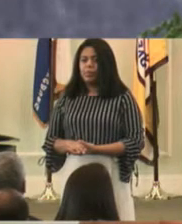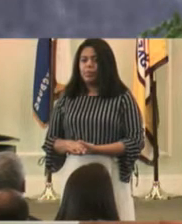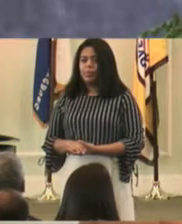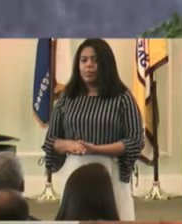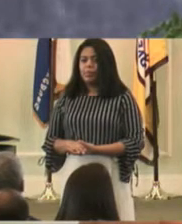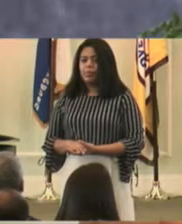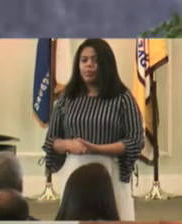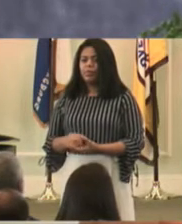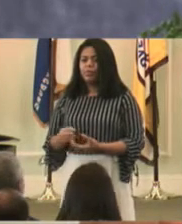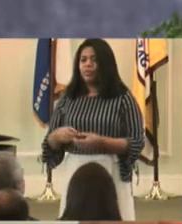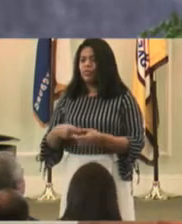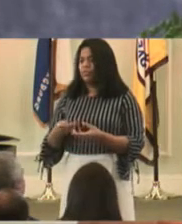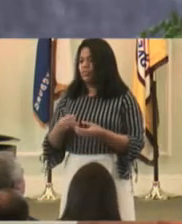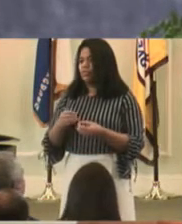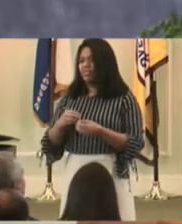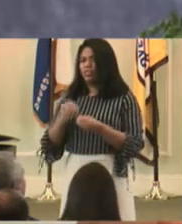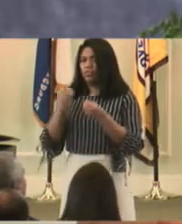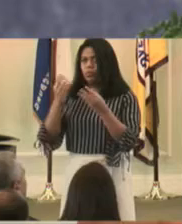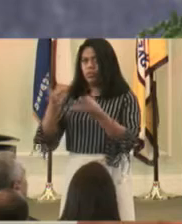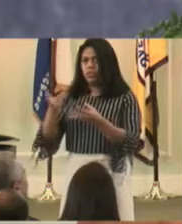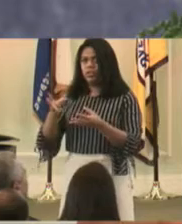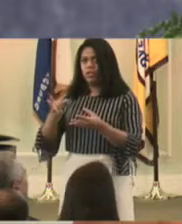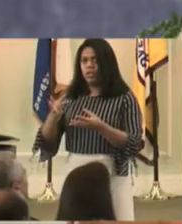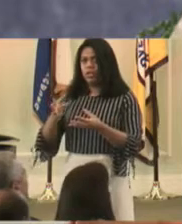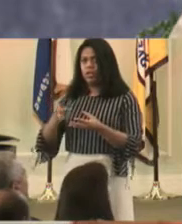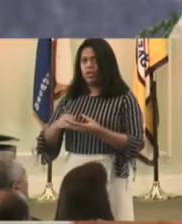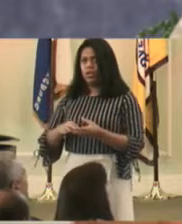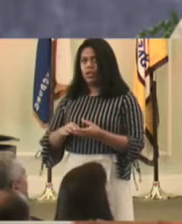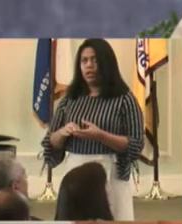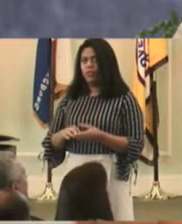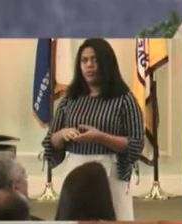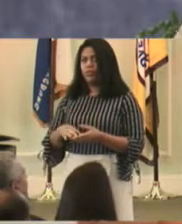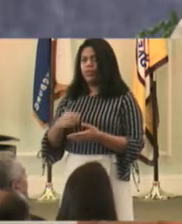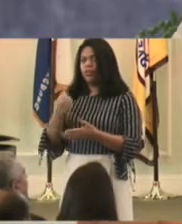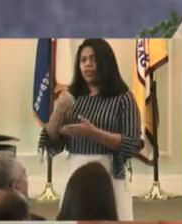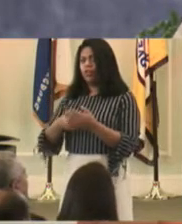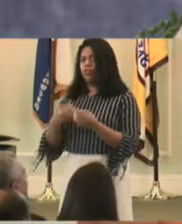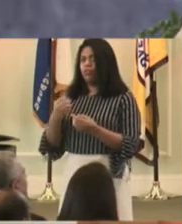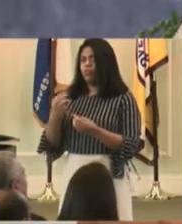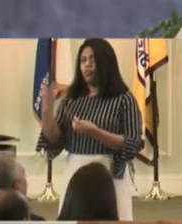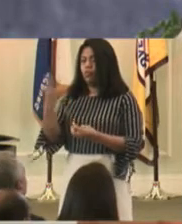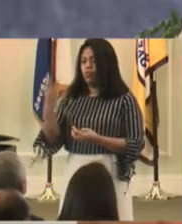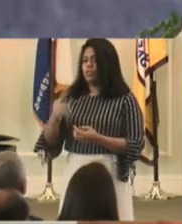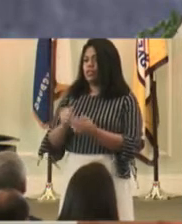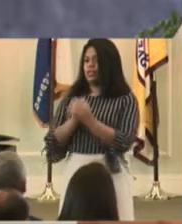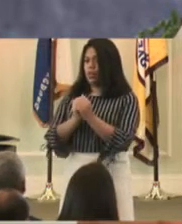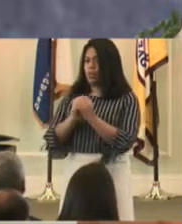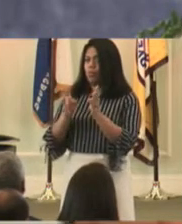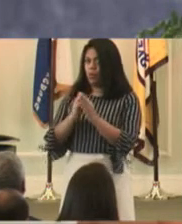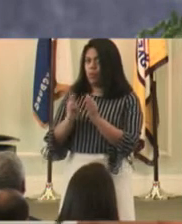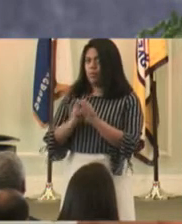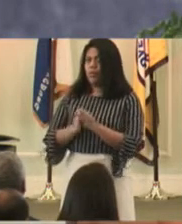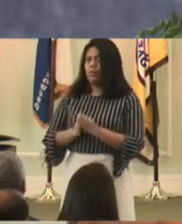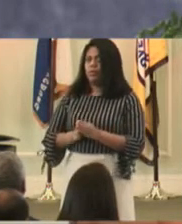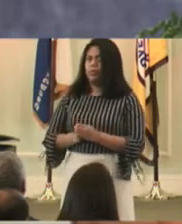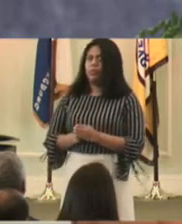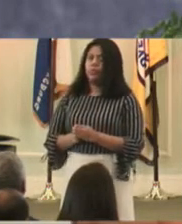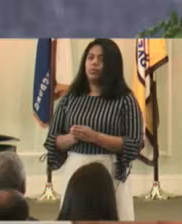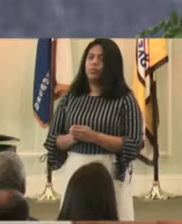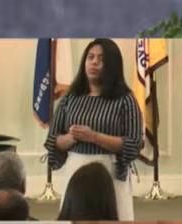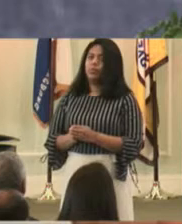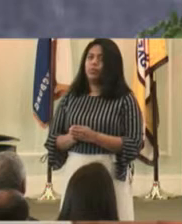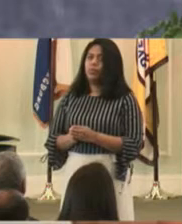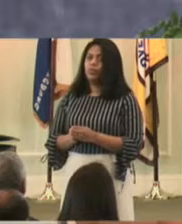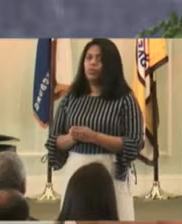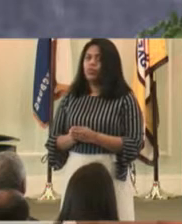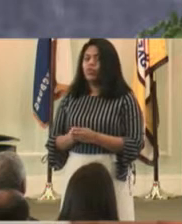please. Just so you're aware, we're having prayer meeting every Wednesday at 7 p.m. The topic and theme is